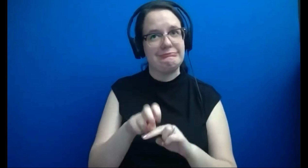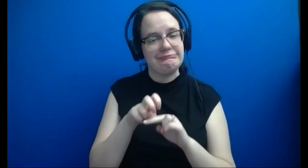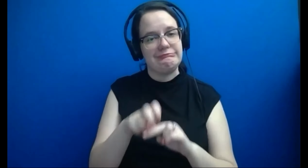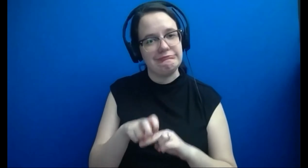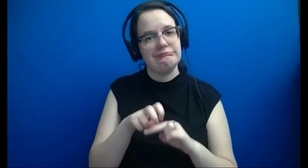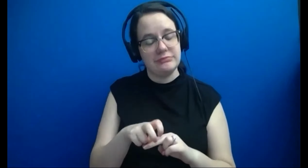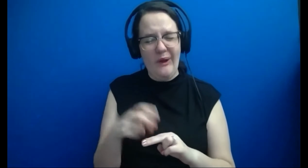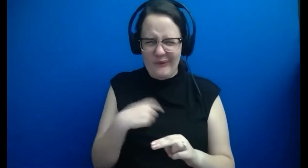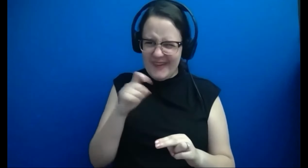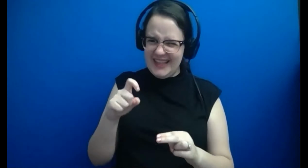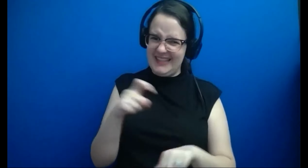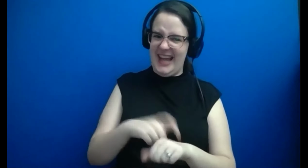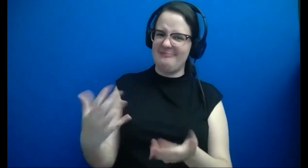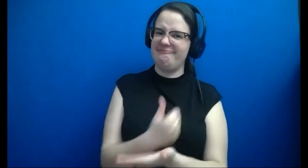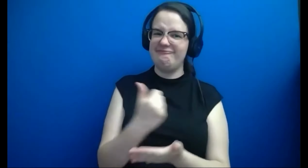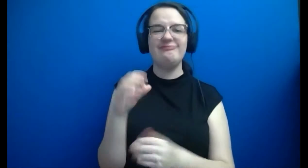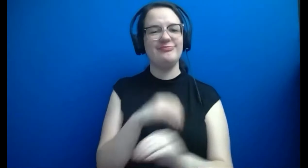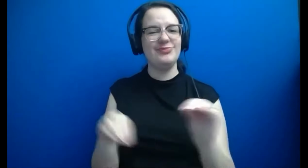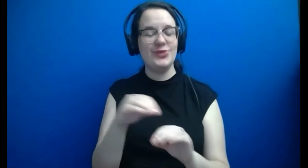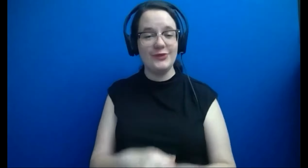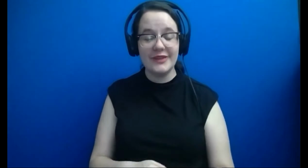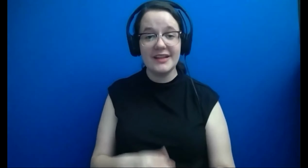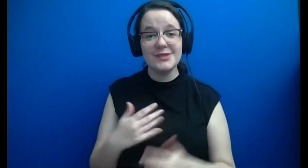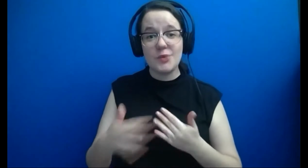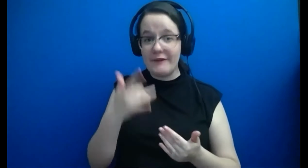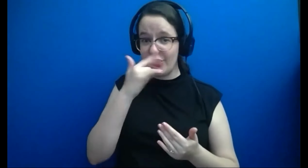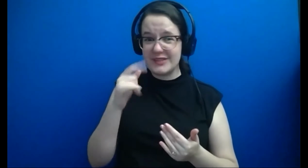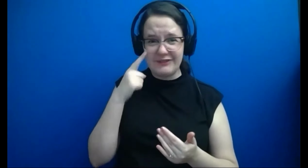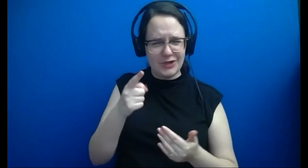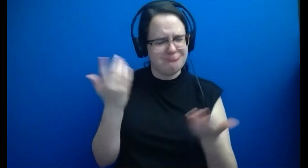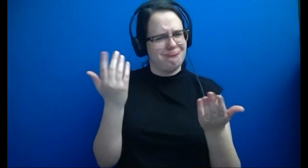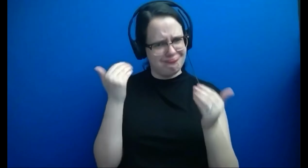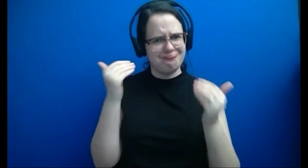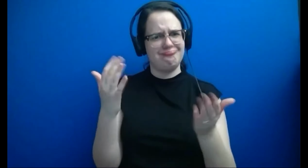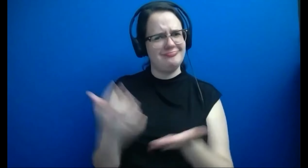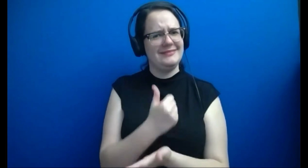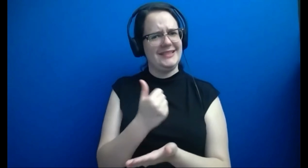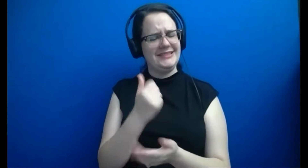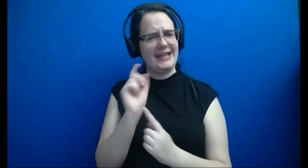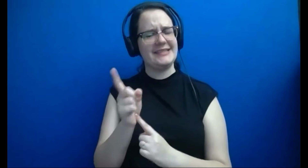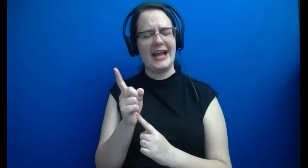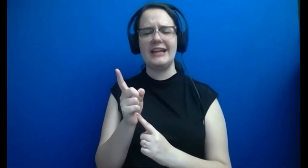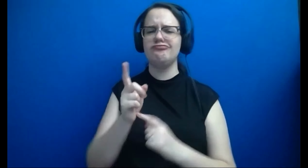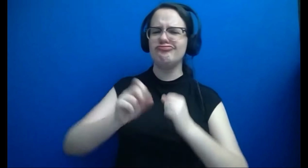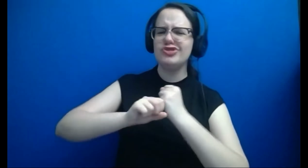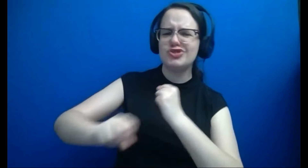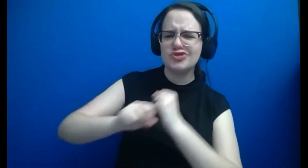some time to move. So whatever that looks like, just take that second right now.